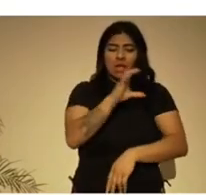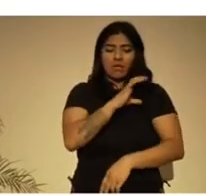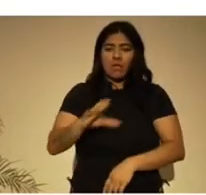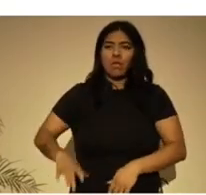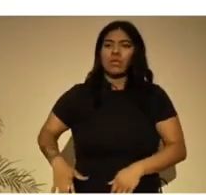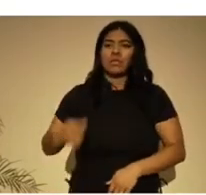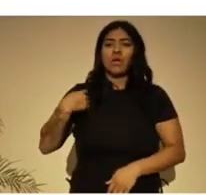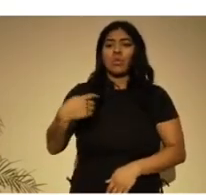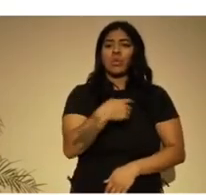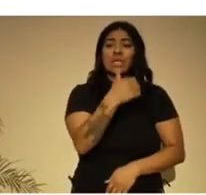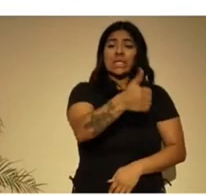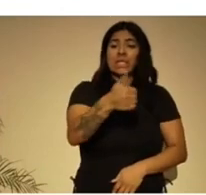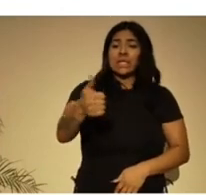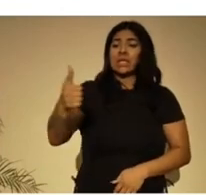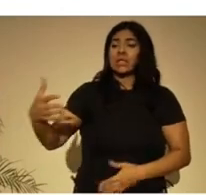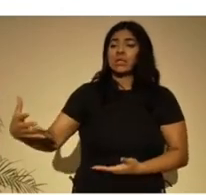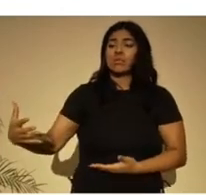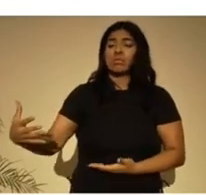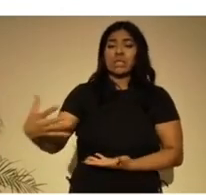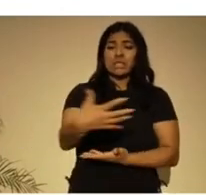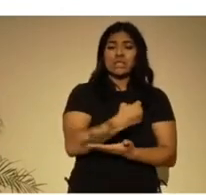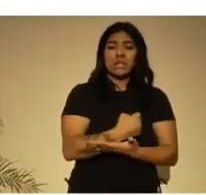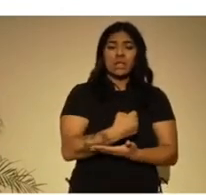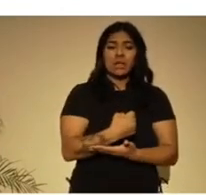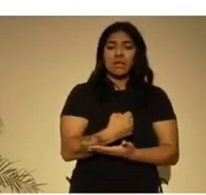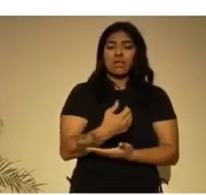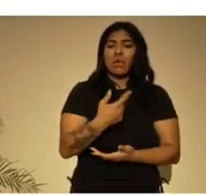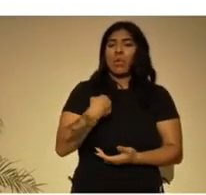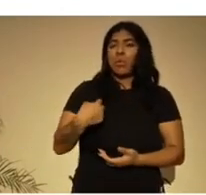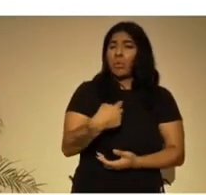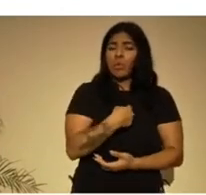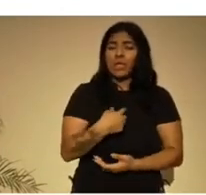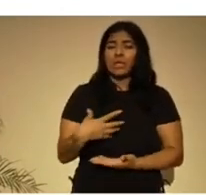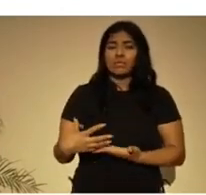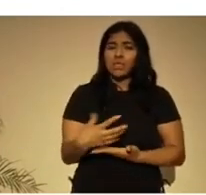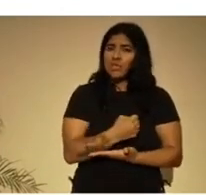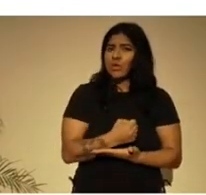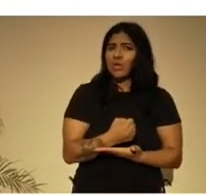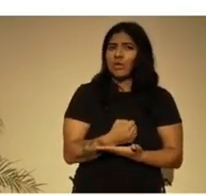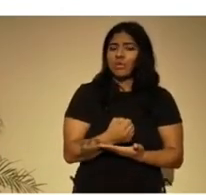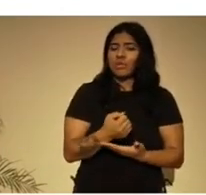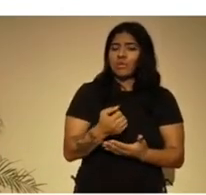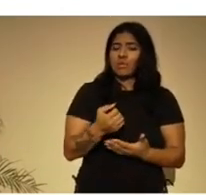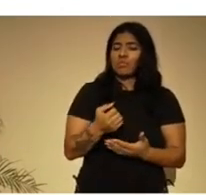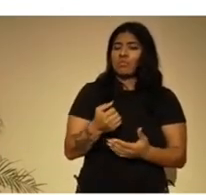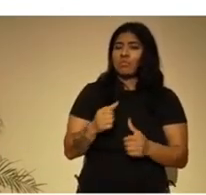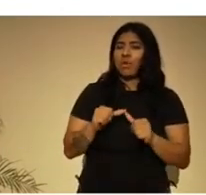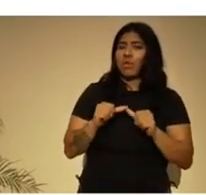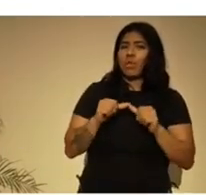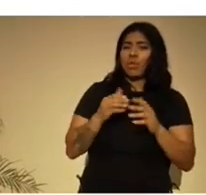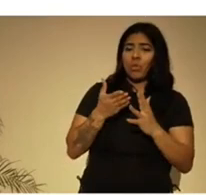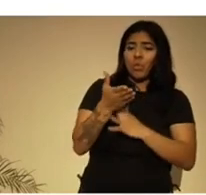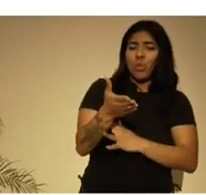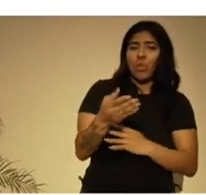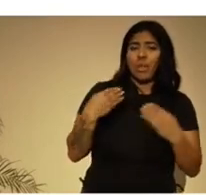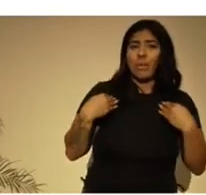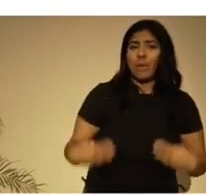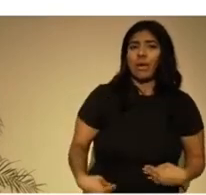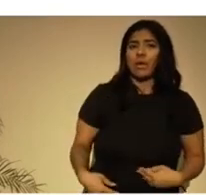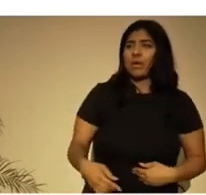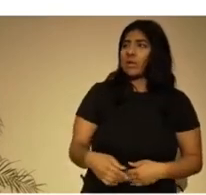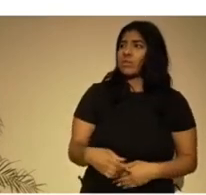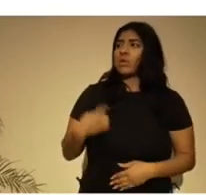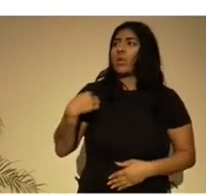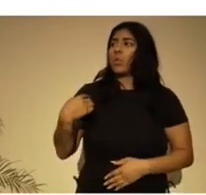may receive what is due for the things done while in the body. Let me say that one more time. So that each of us